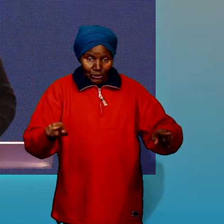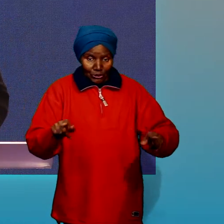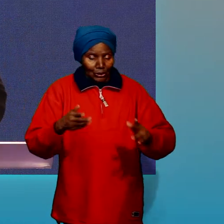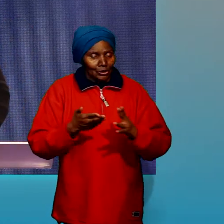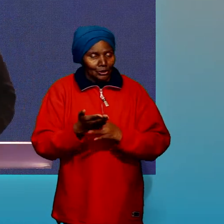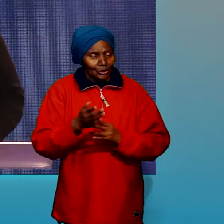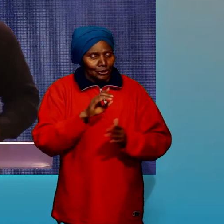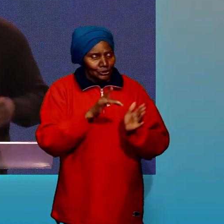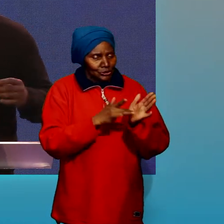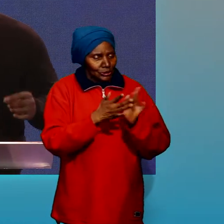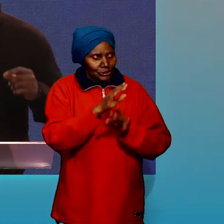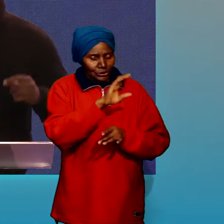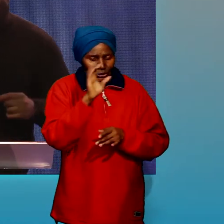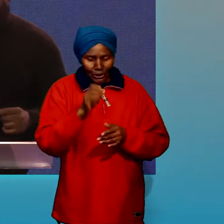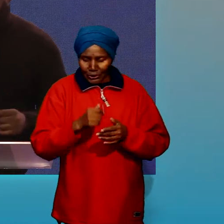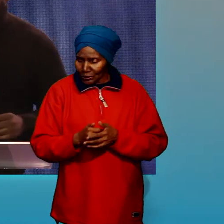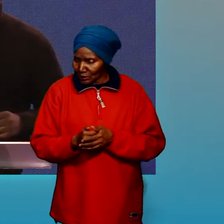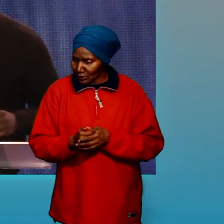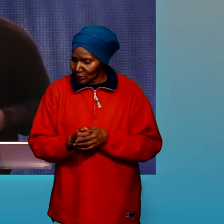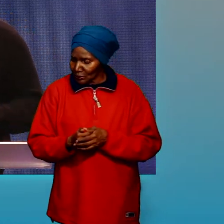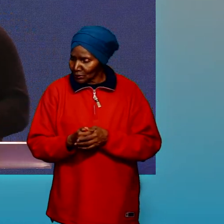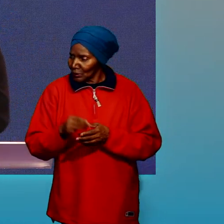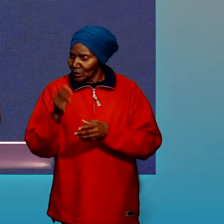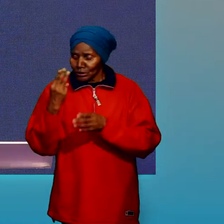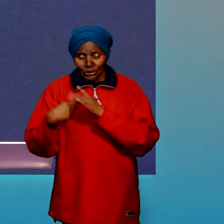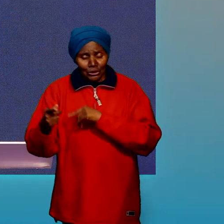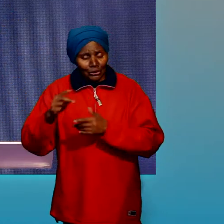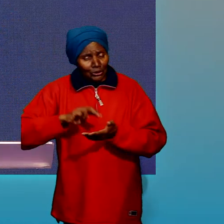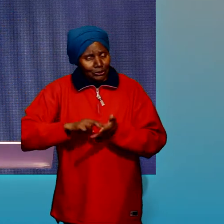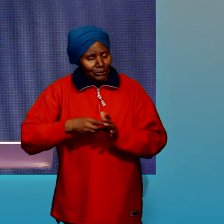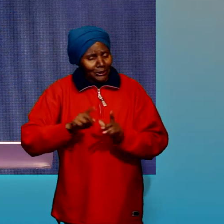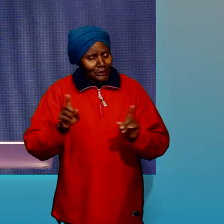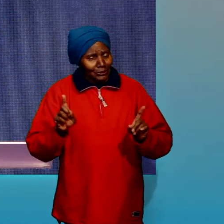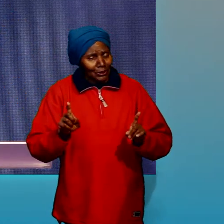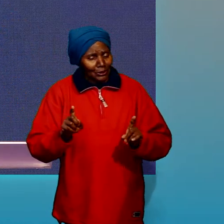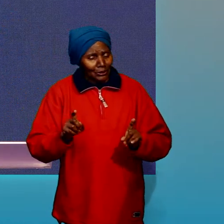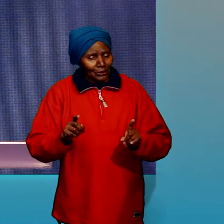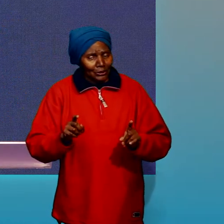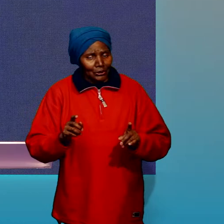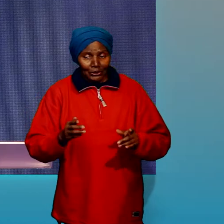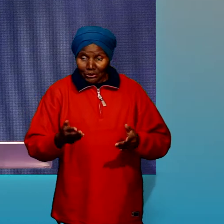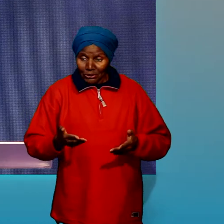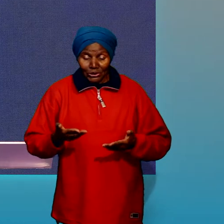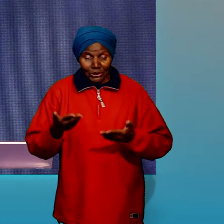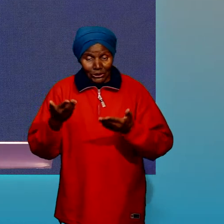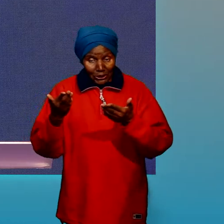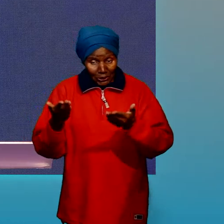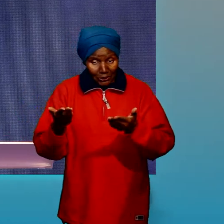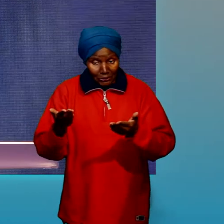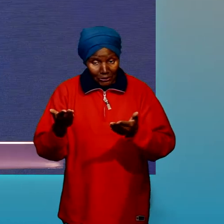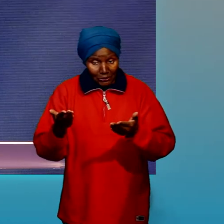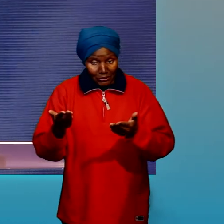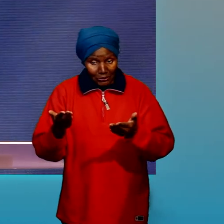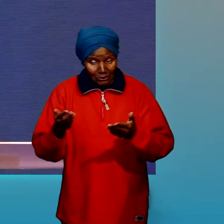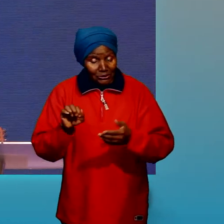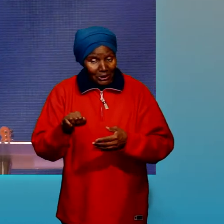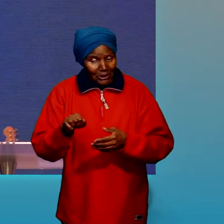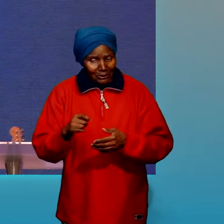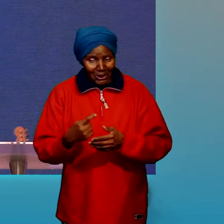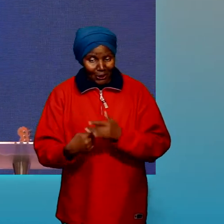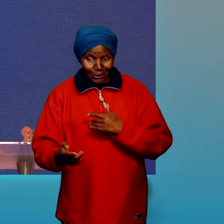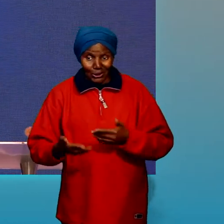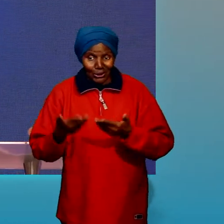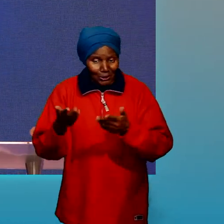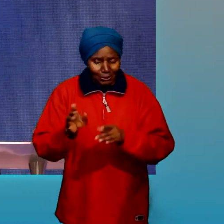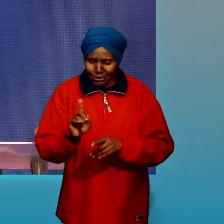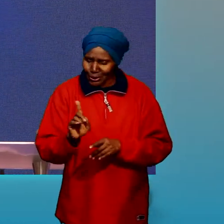brothers and sisters, God's desire isn't just for you to give, right? This time of